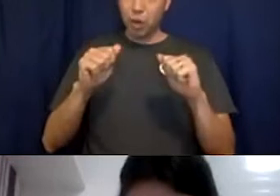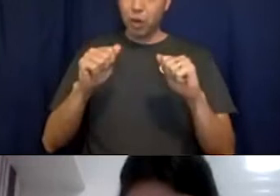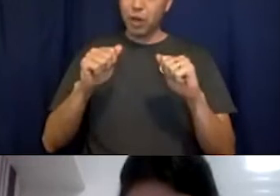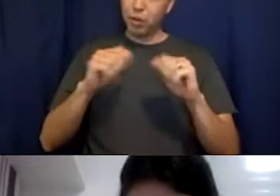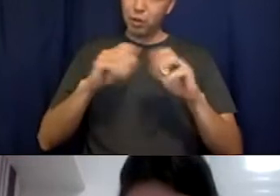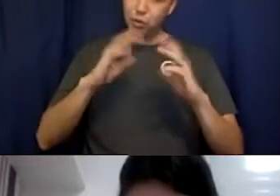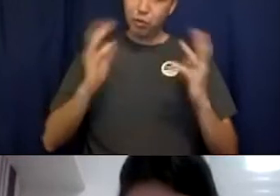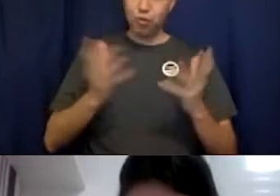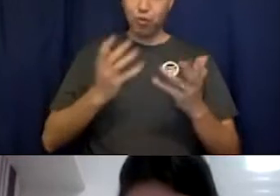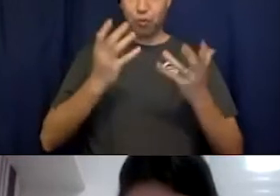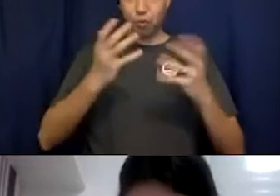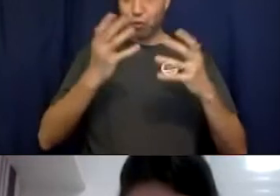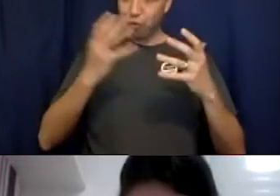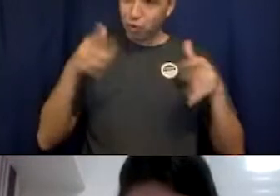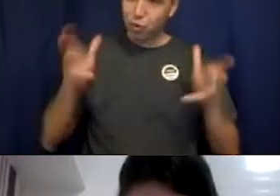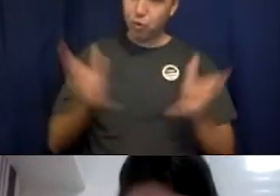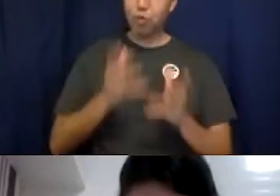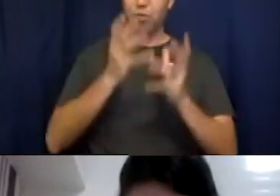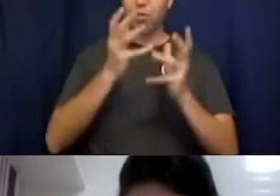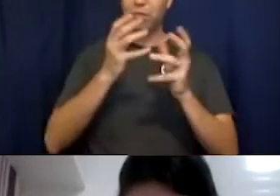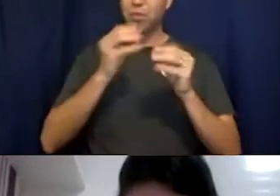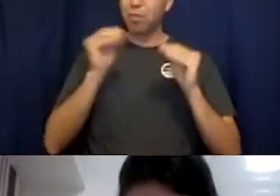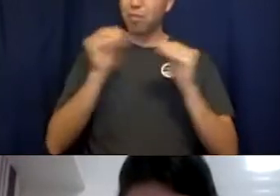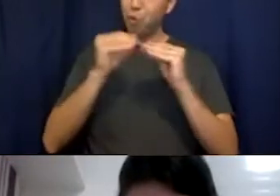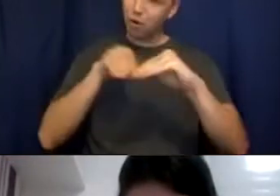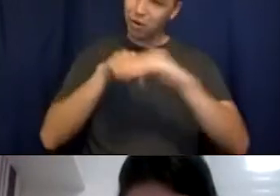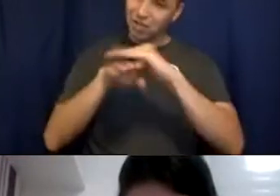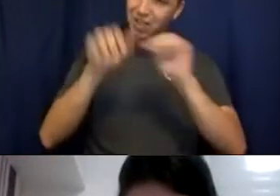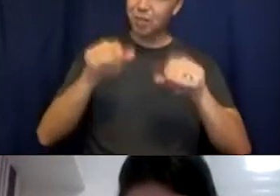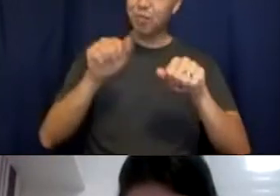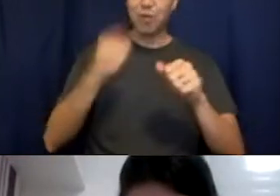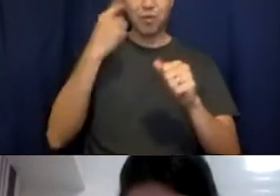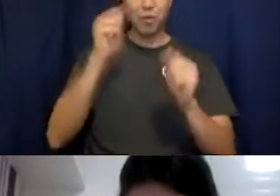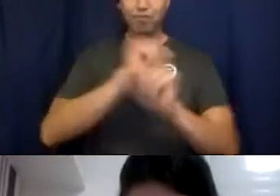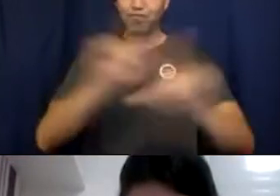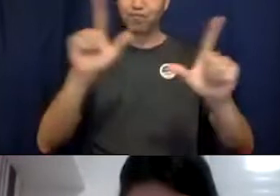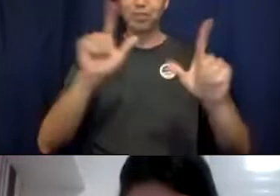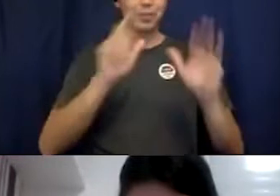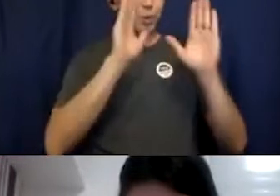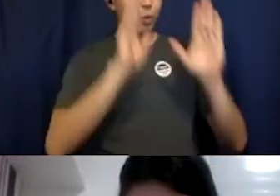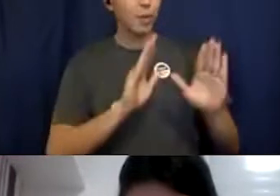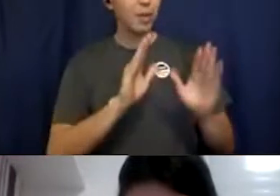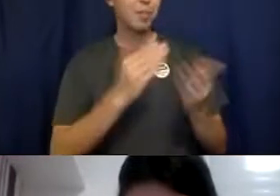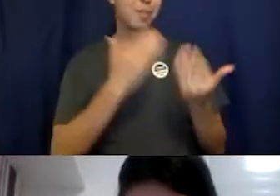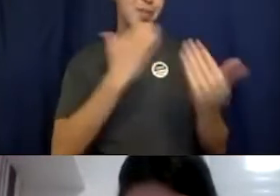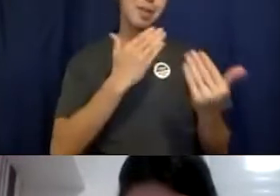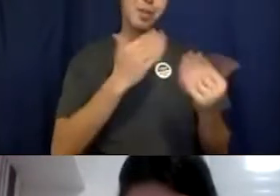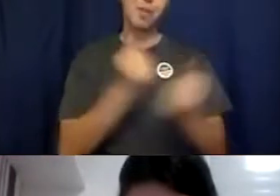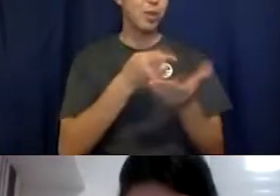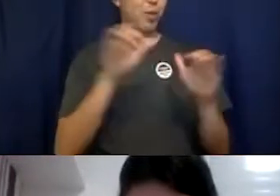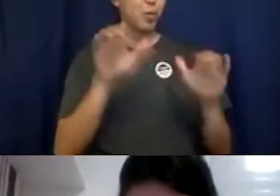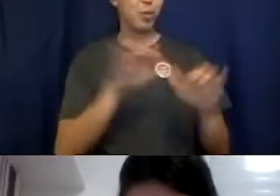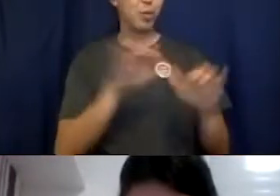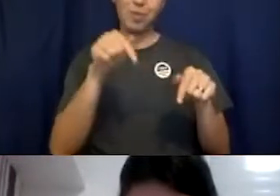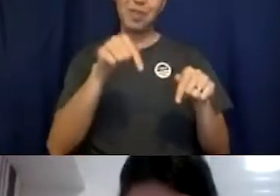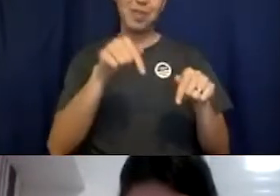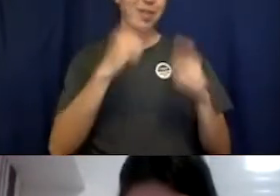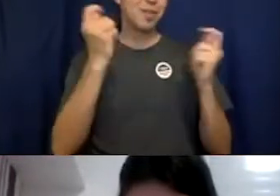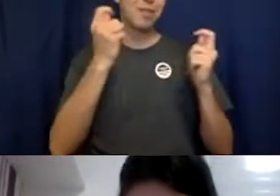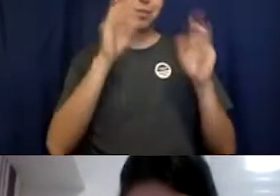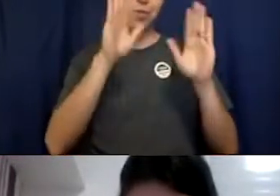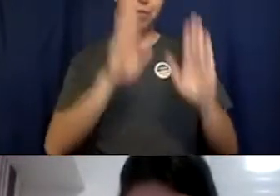What was your favorite item this year? Well, I had a lot of fun doing the Gish Manor because this is my first year doing scavenger hunts,